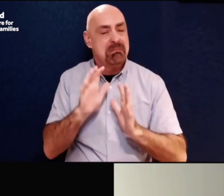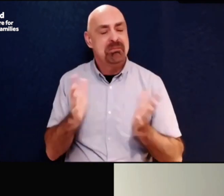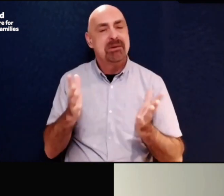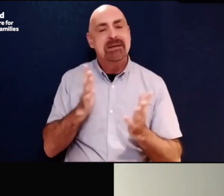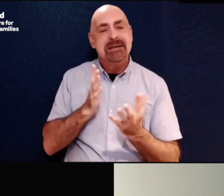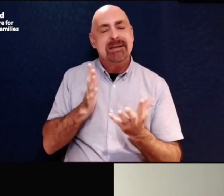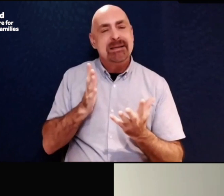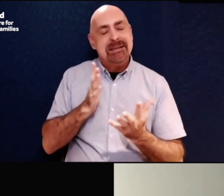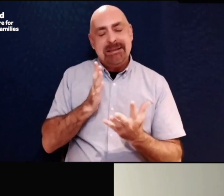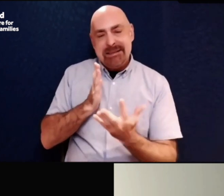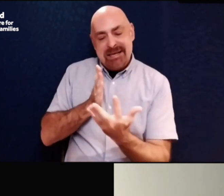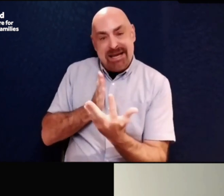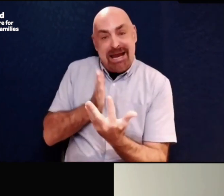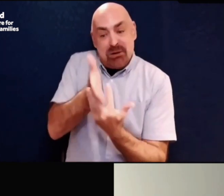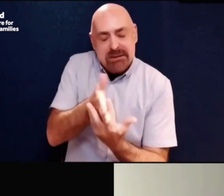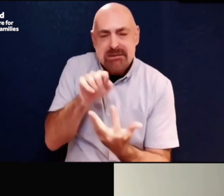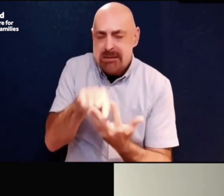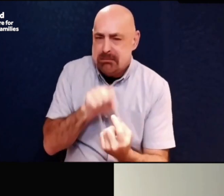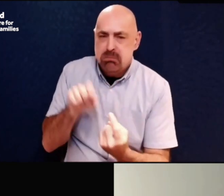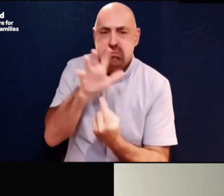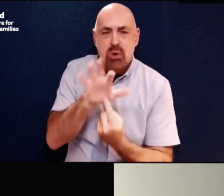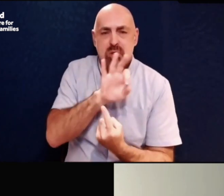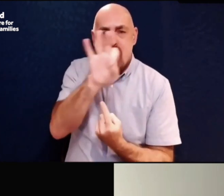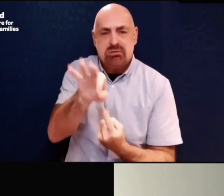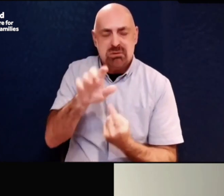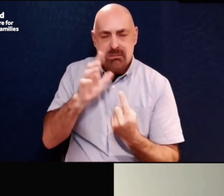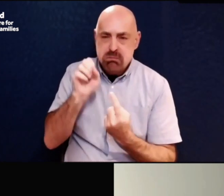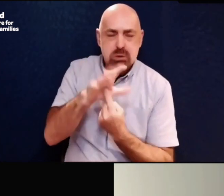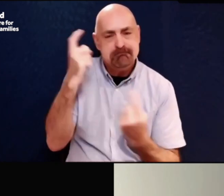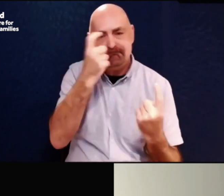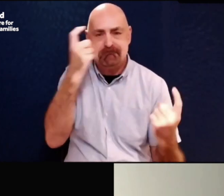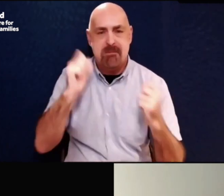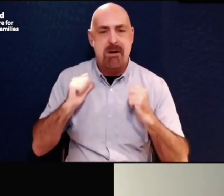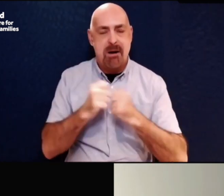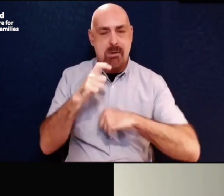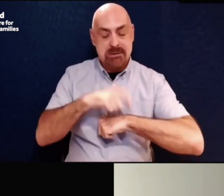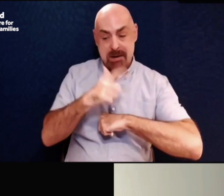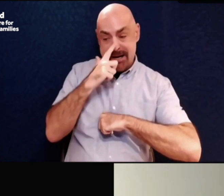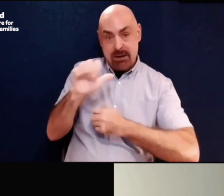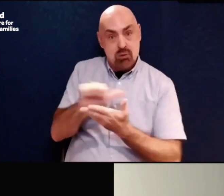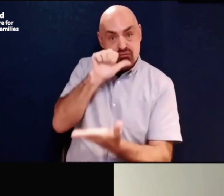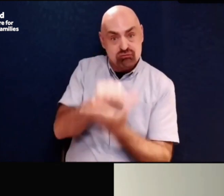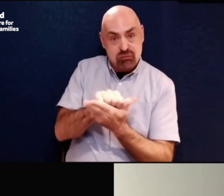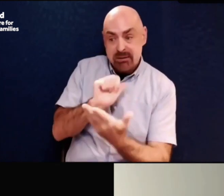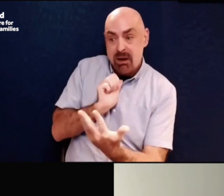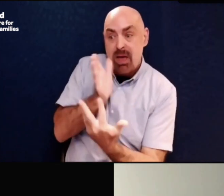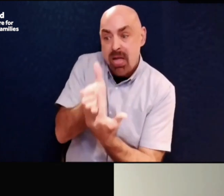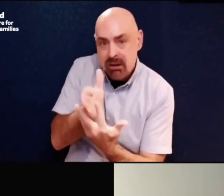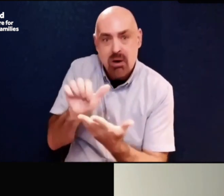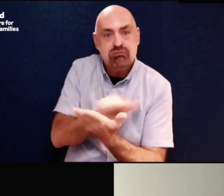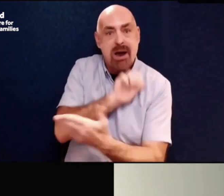Prevention is a key question for our time. If you can provide the right support at the right